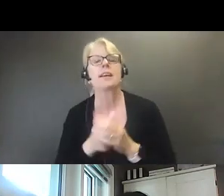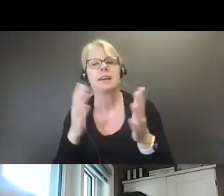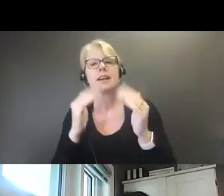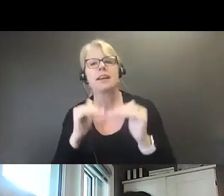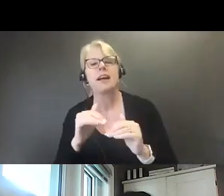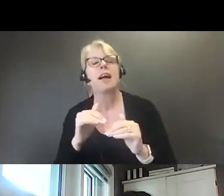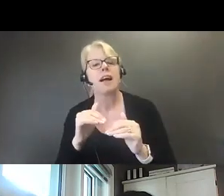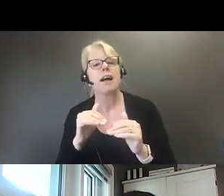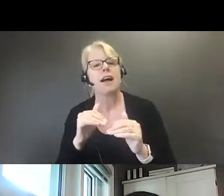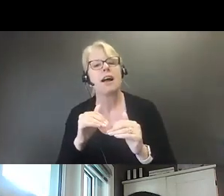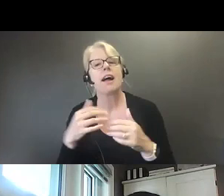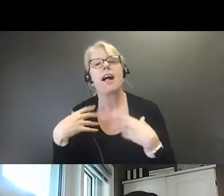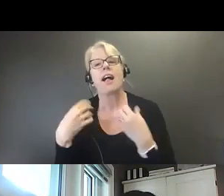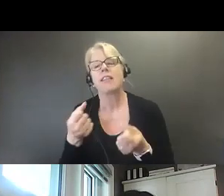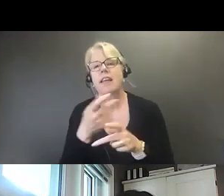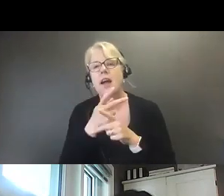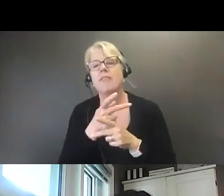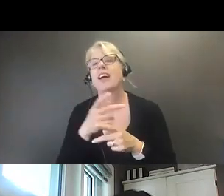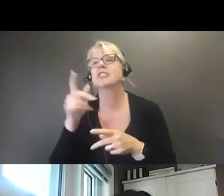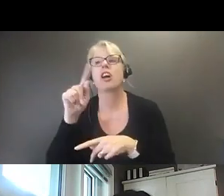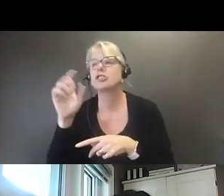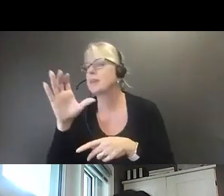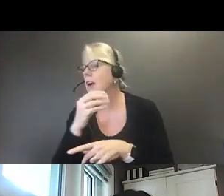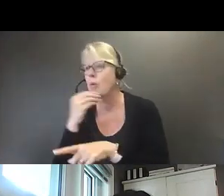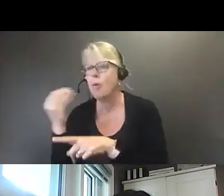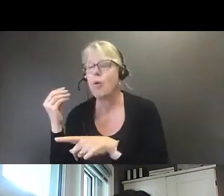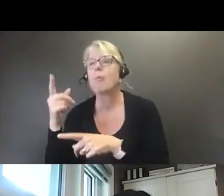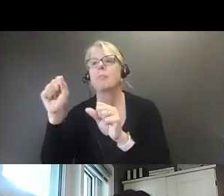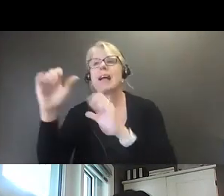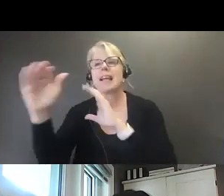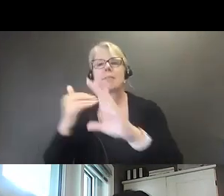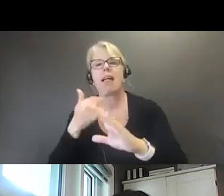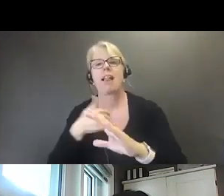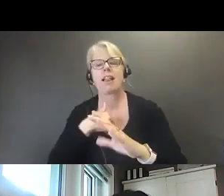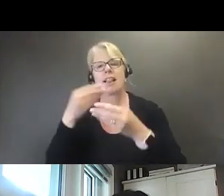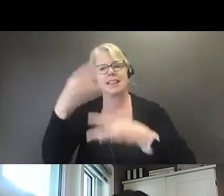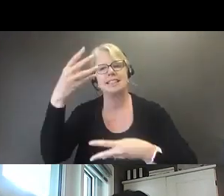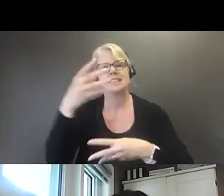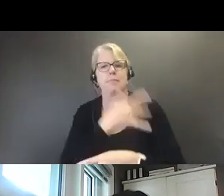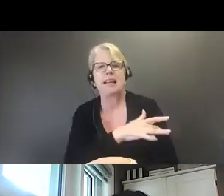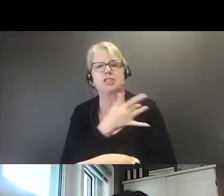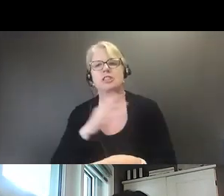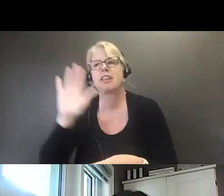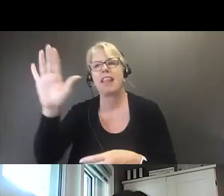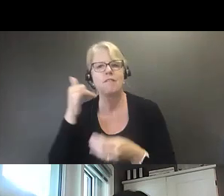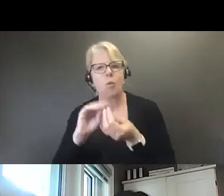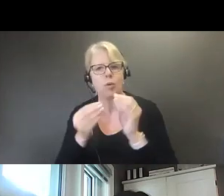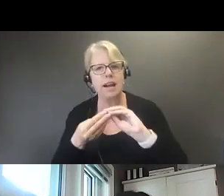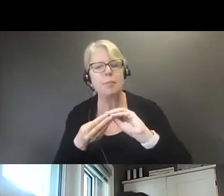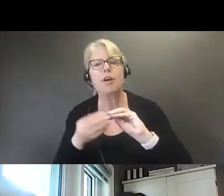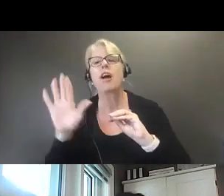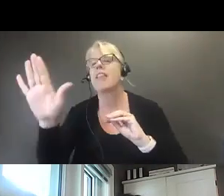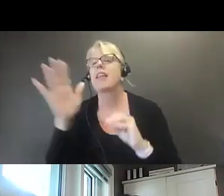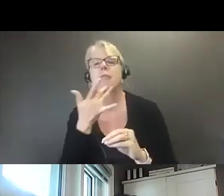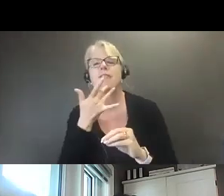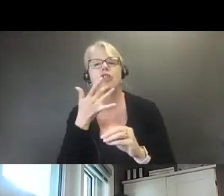Interested healthcare providers or long-term care homes then email us a list of patients with phone numbers and the patient's preferred